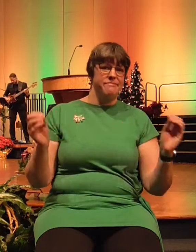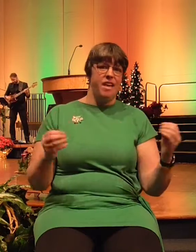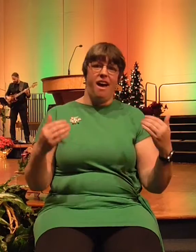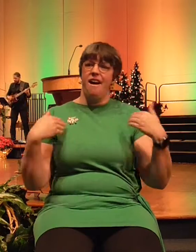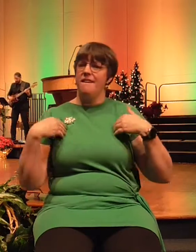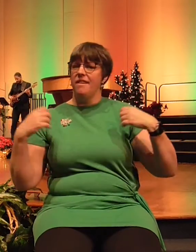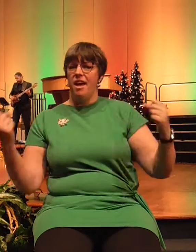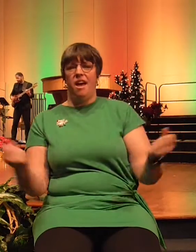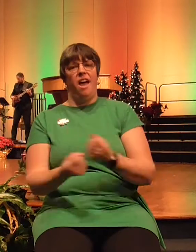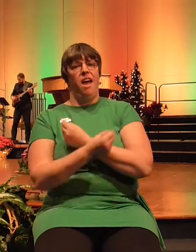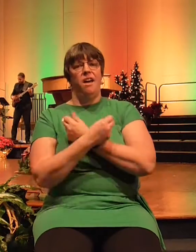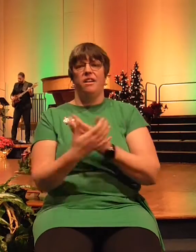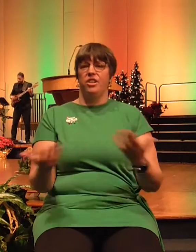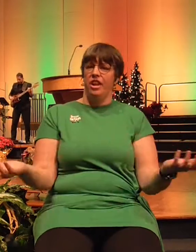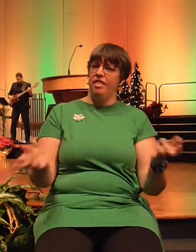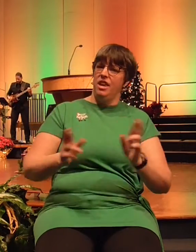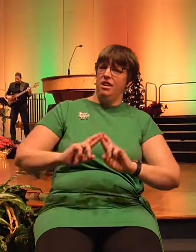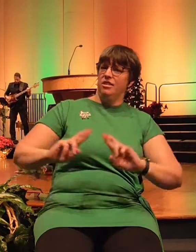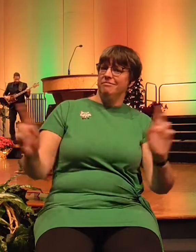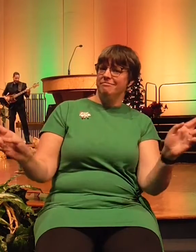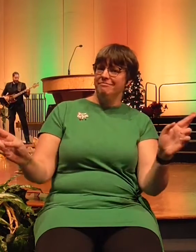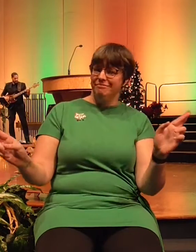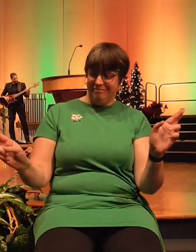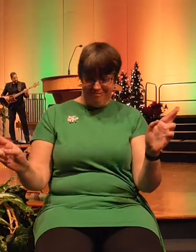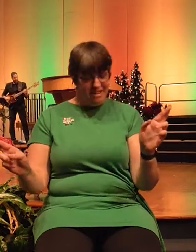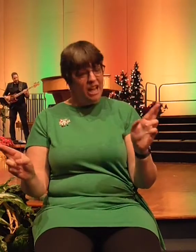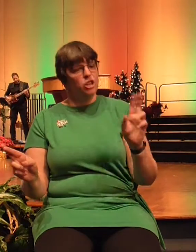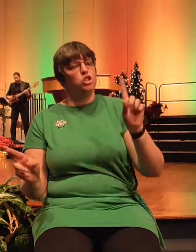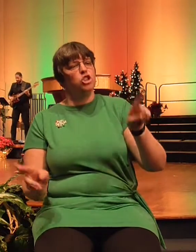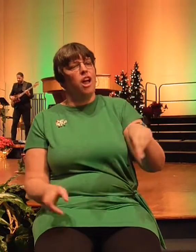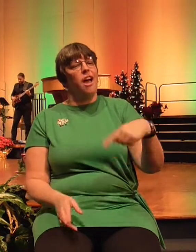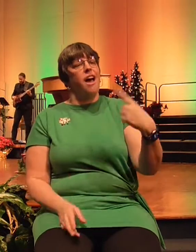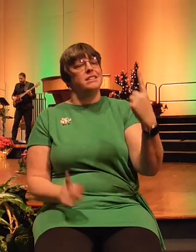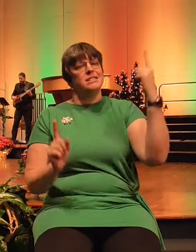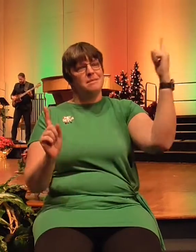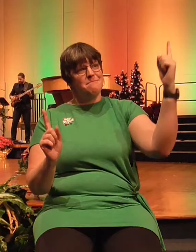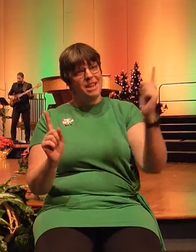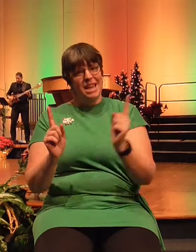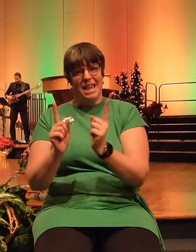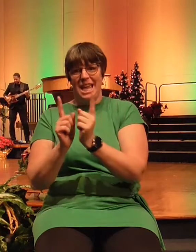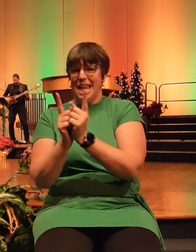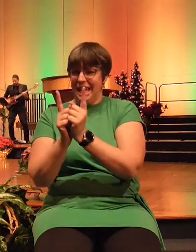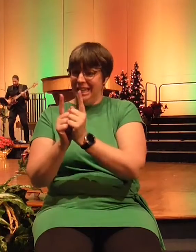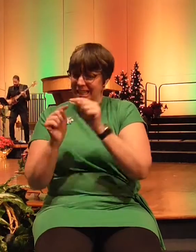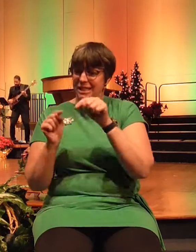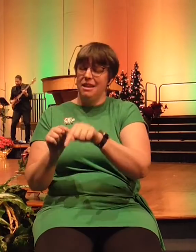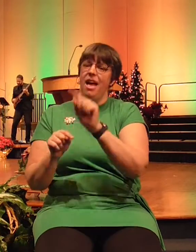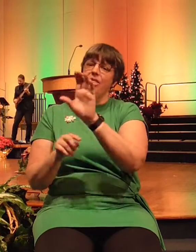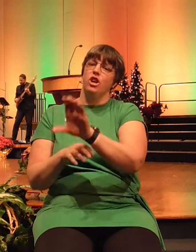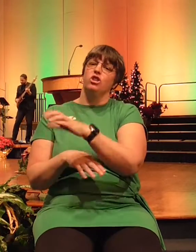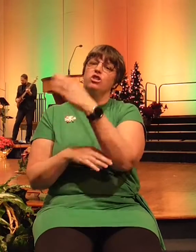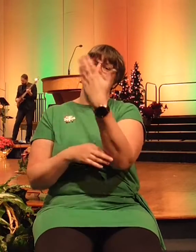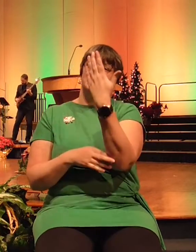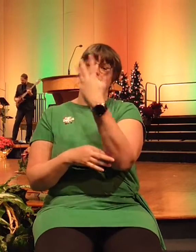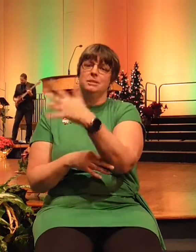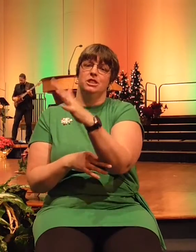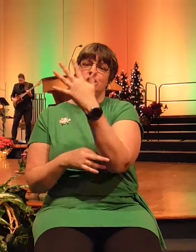I'll have it all if you'll just meet me by the